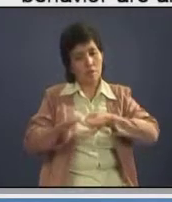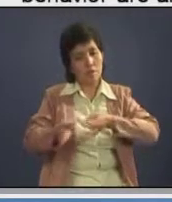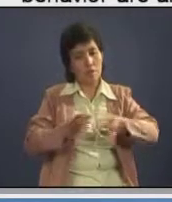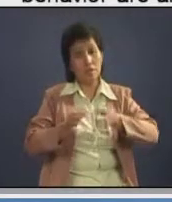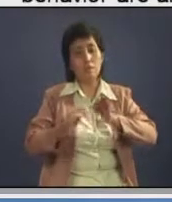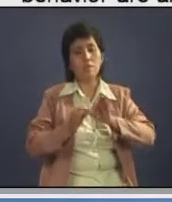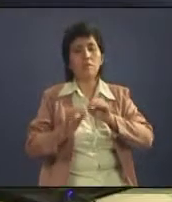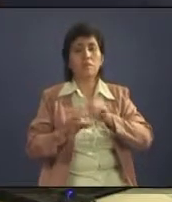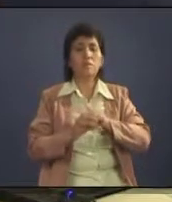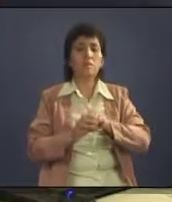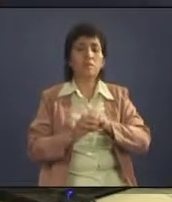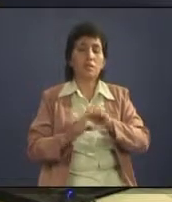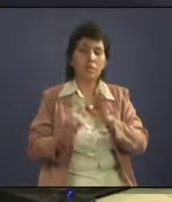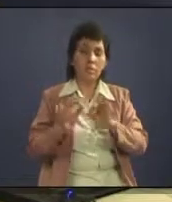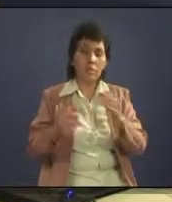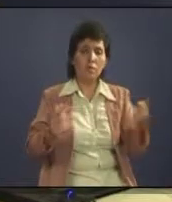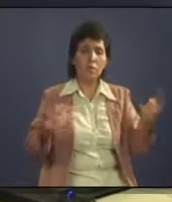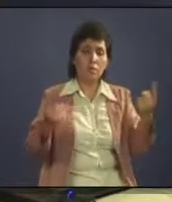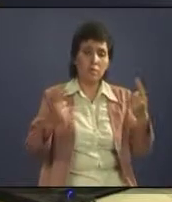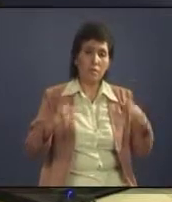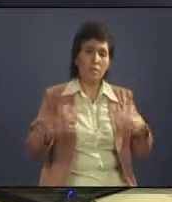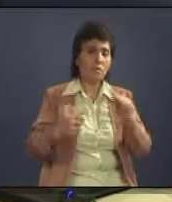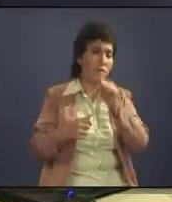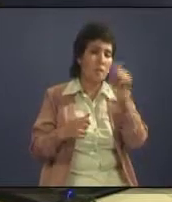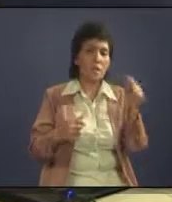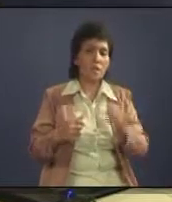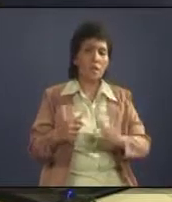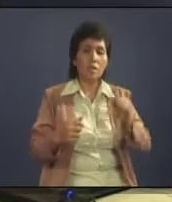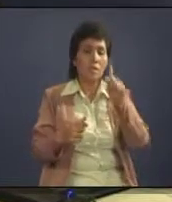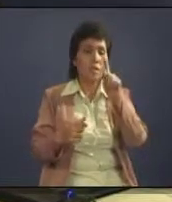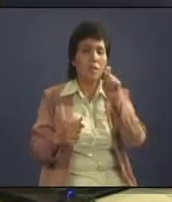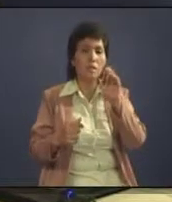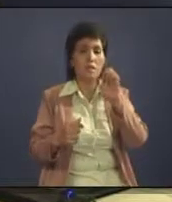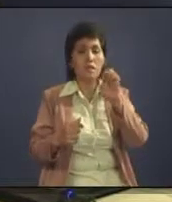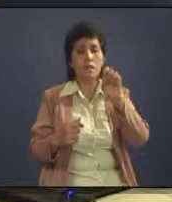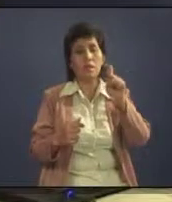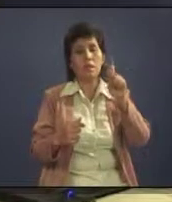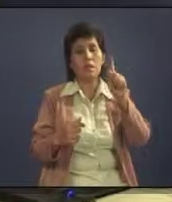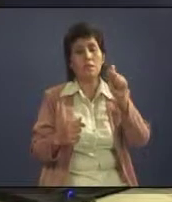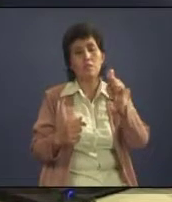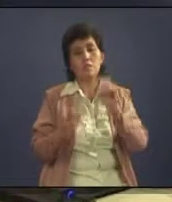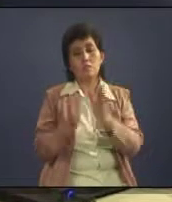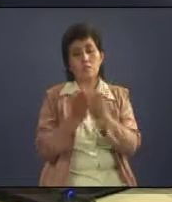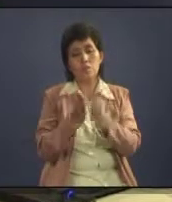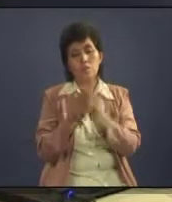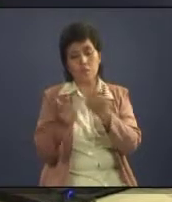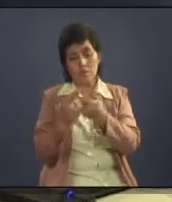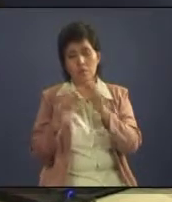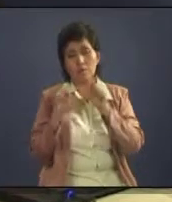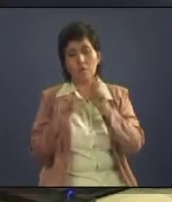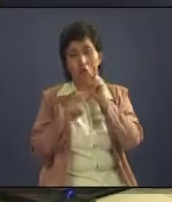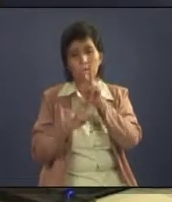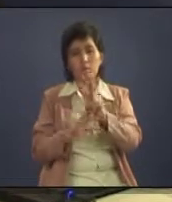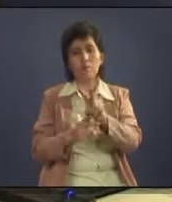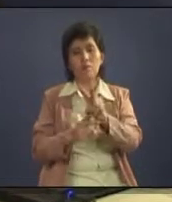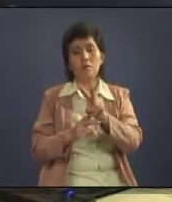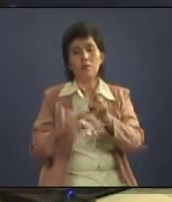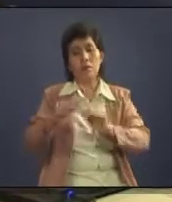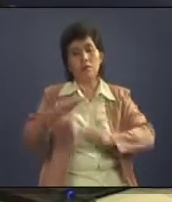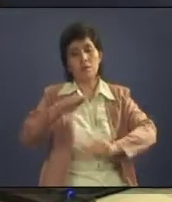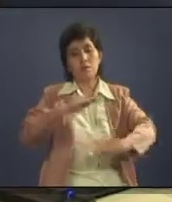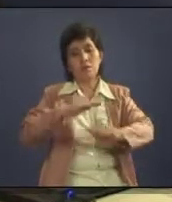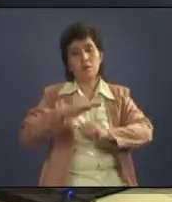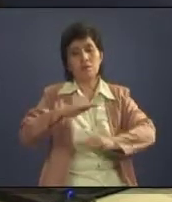explained in this topic. So if you come back to any textbook that you can get from the bookstore, you can look at, we